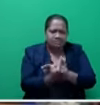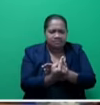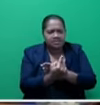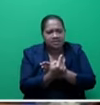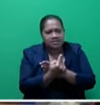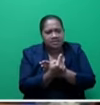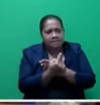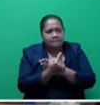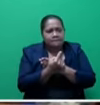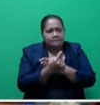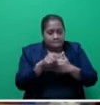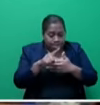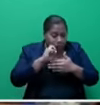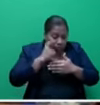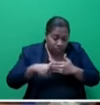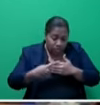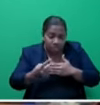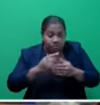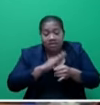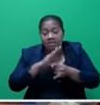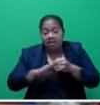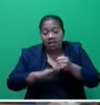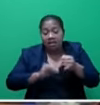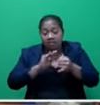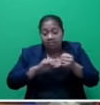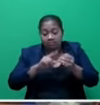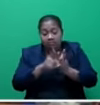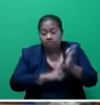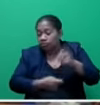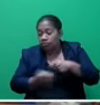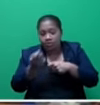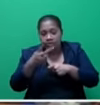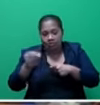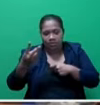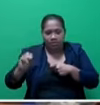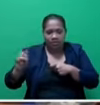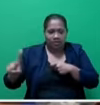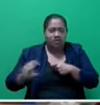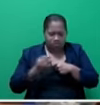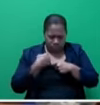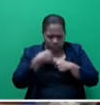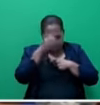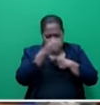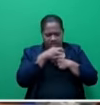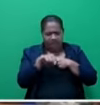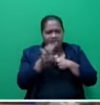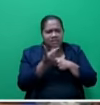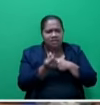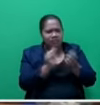till end of January 2021. I have personally been involved and present in some of these sessions in the West and